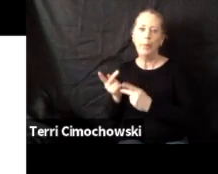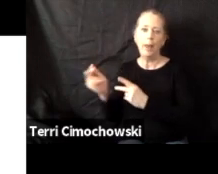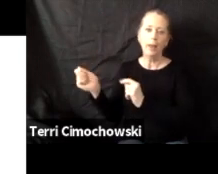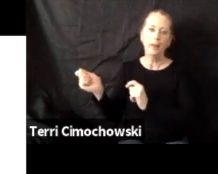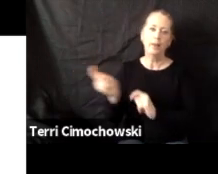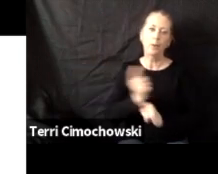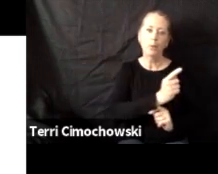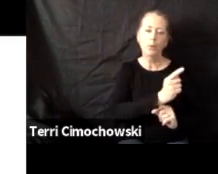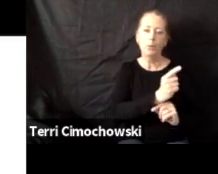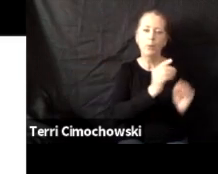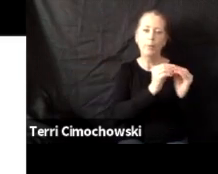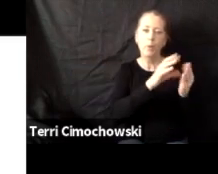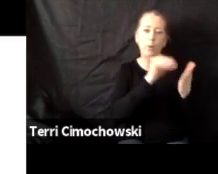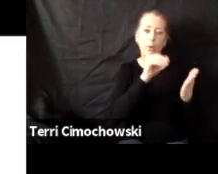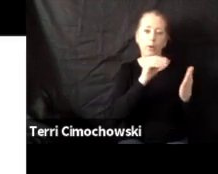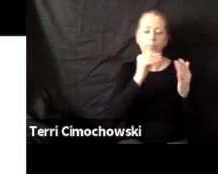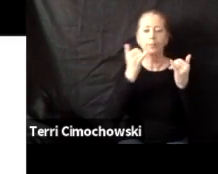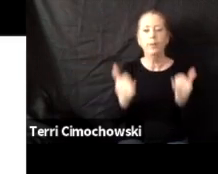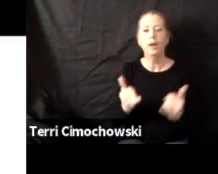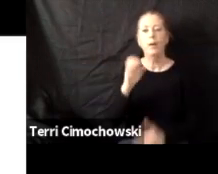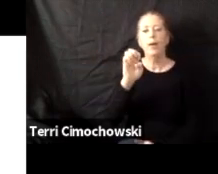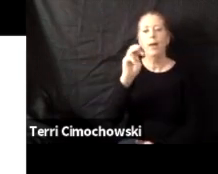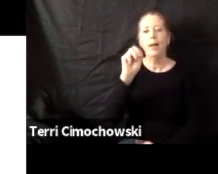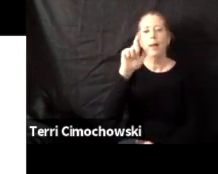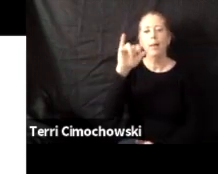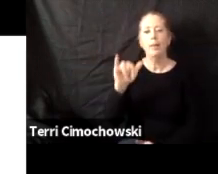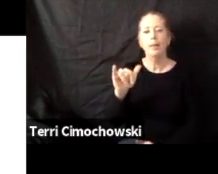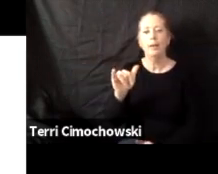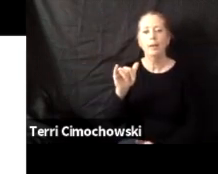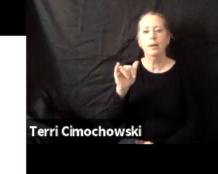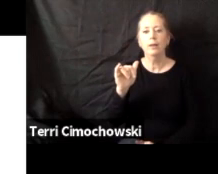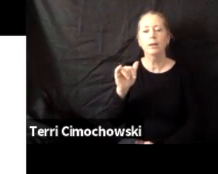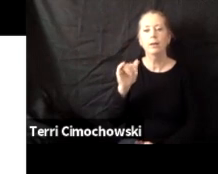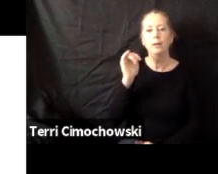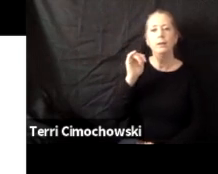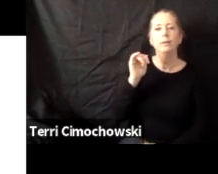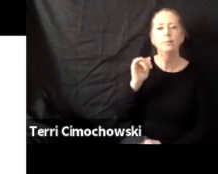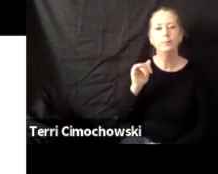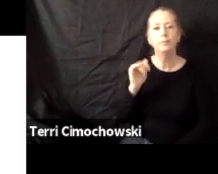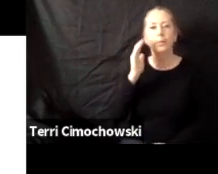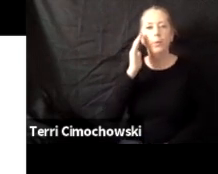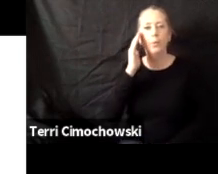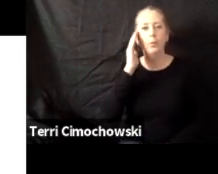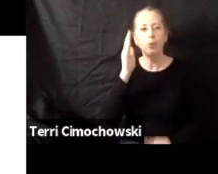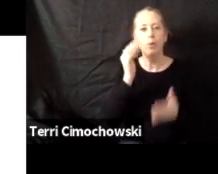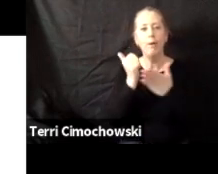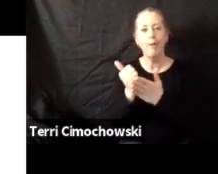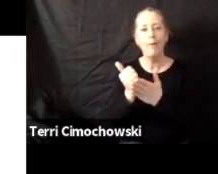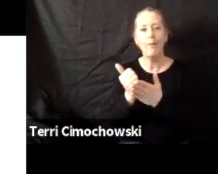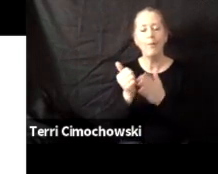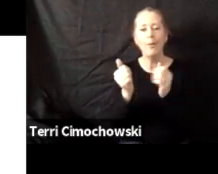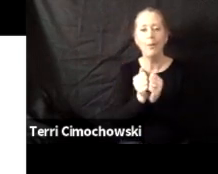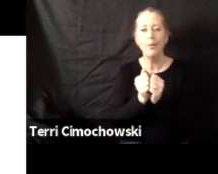I'm going to have Emily share any questions, and myself and members of the leadership team can help respond to some of